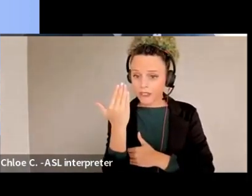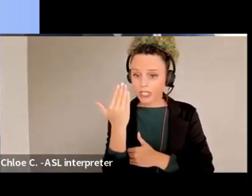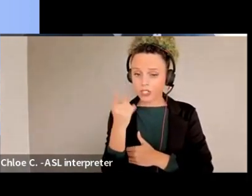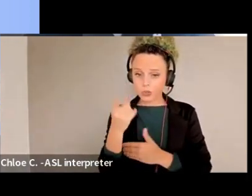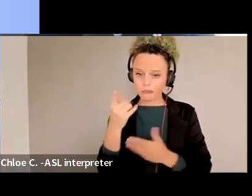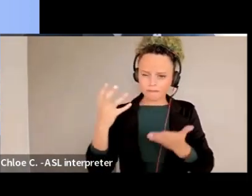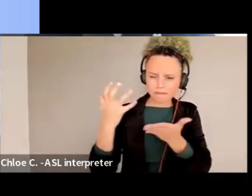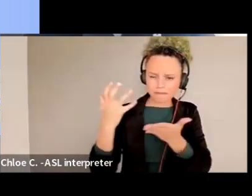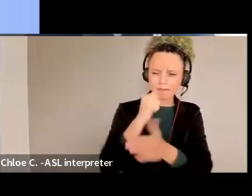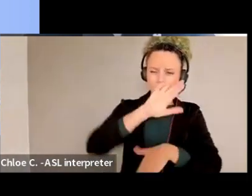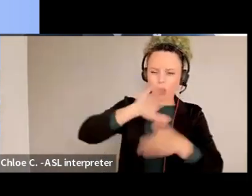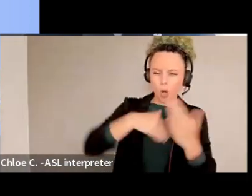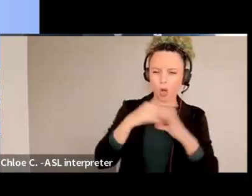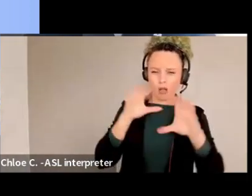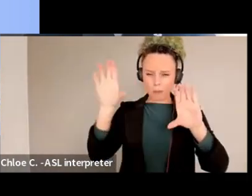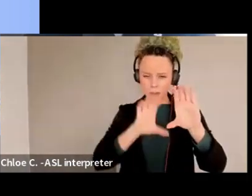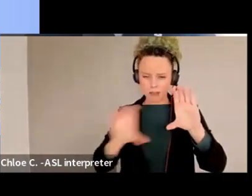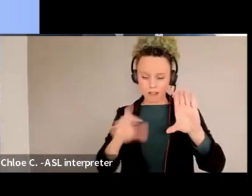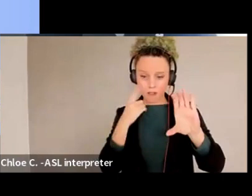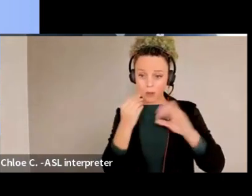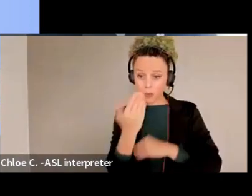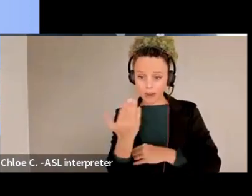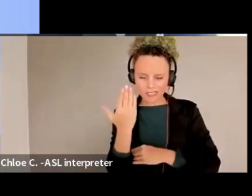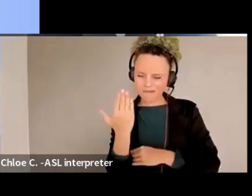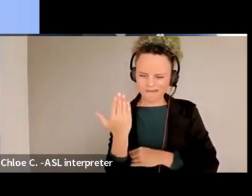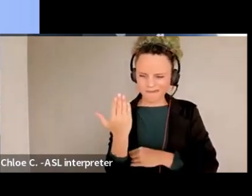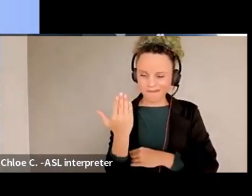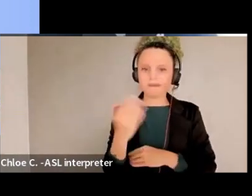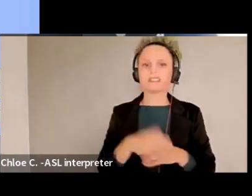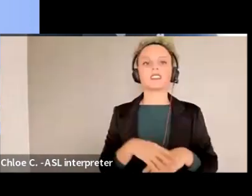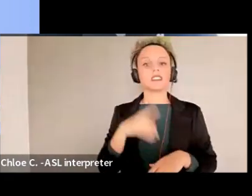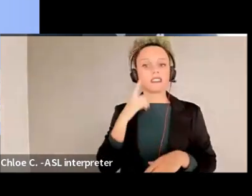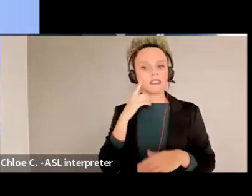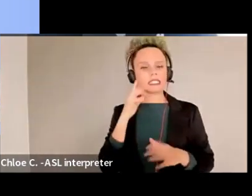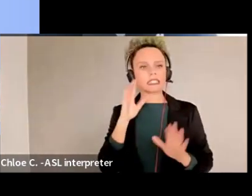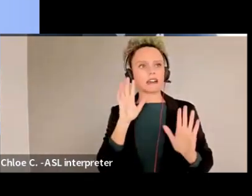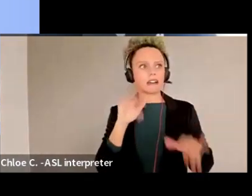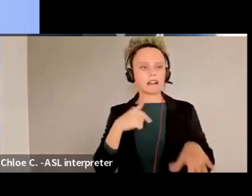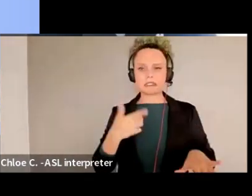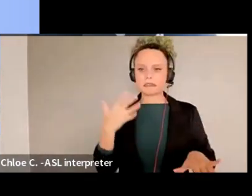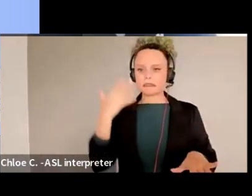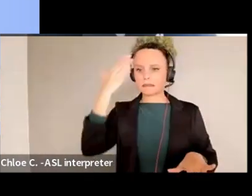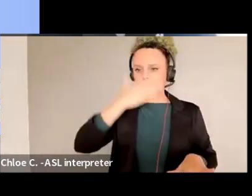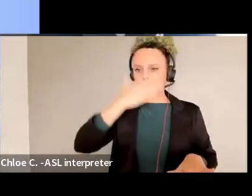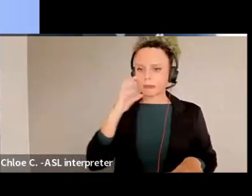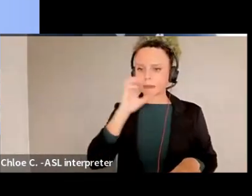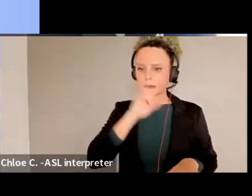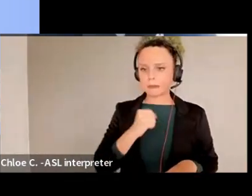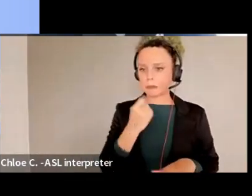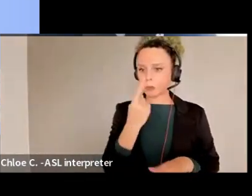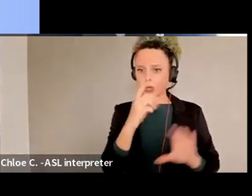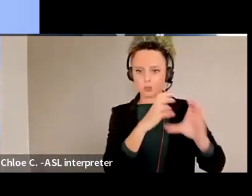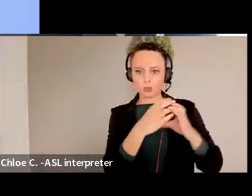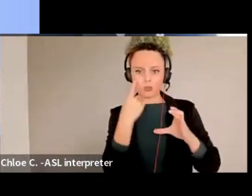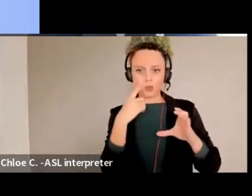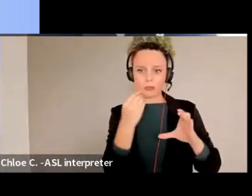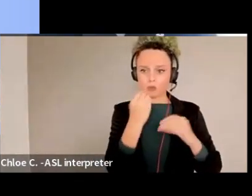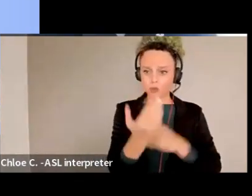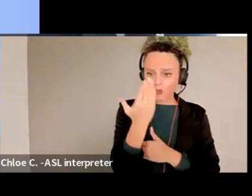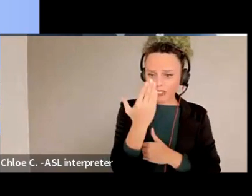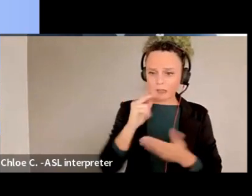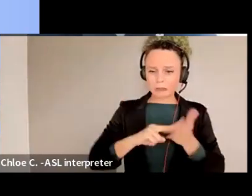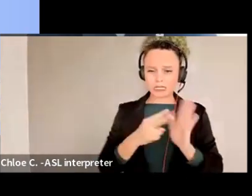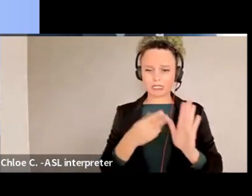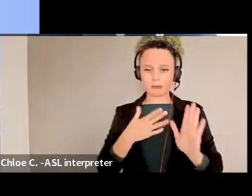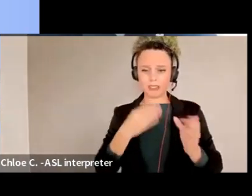meals. So for example, for breakfast, you're not going to hit all of these categories for breakfast, right? And so you